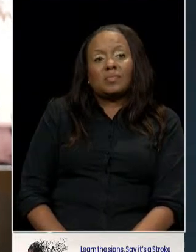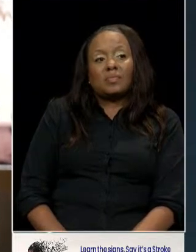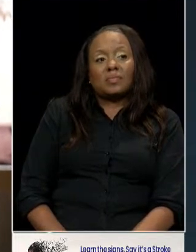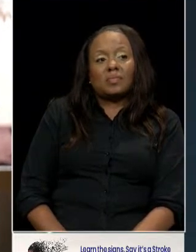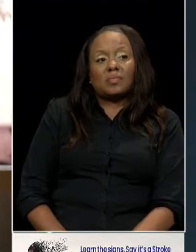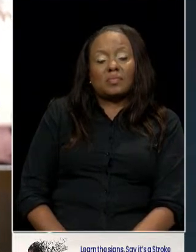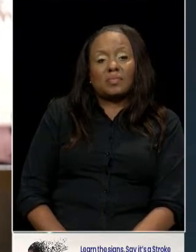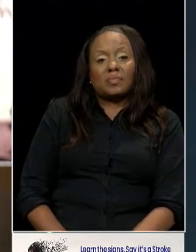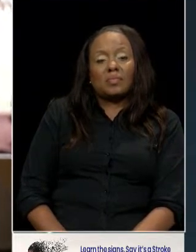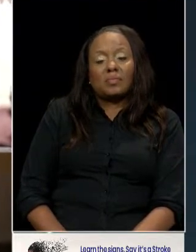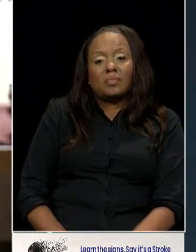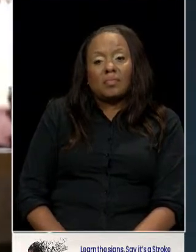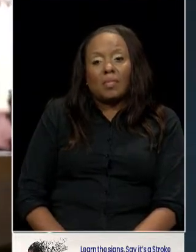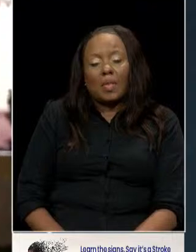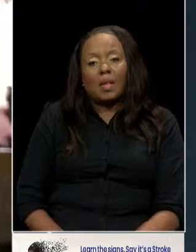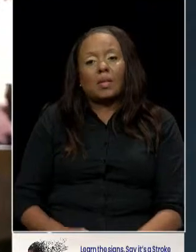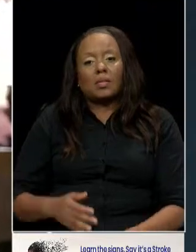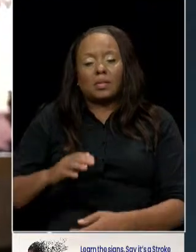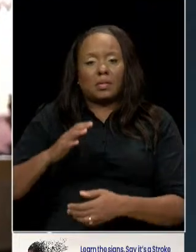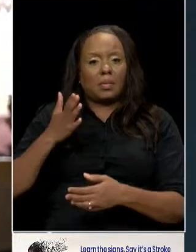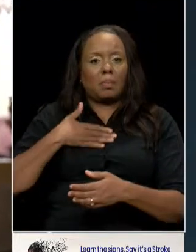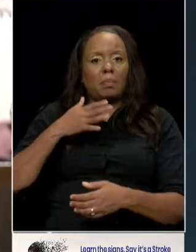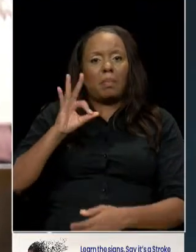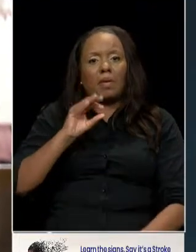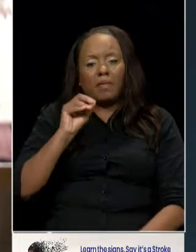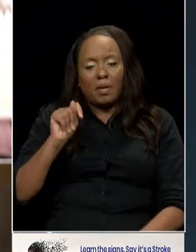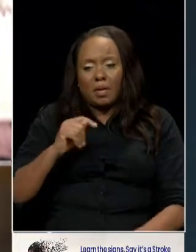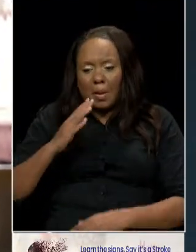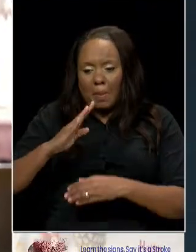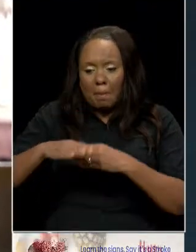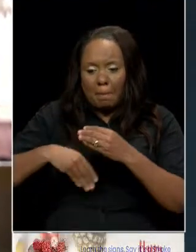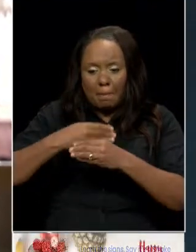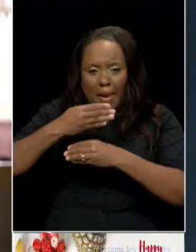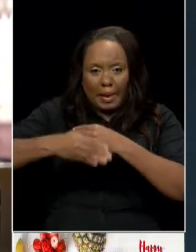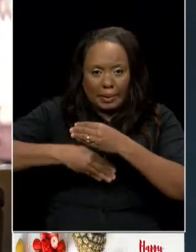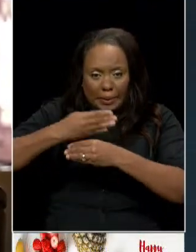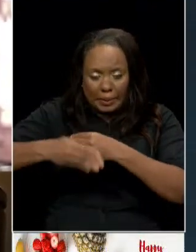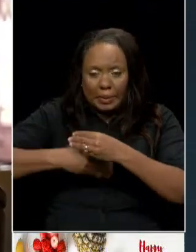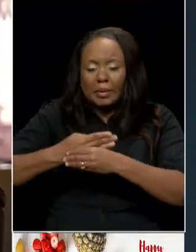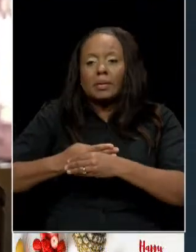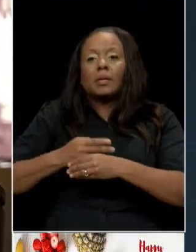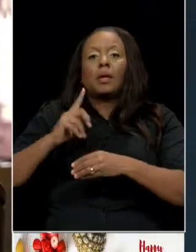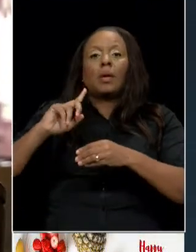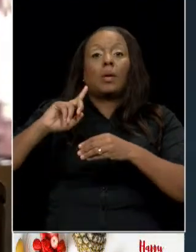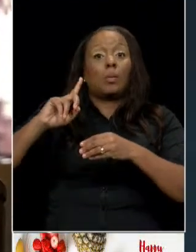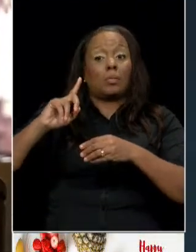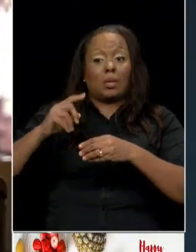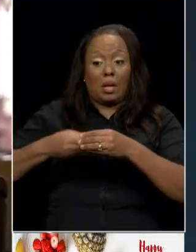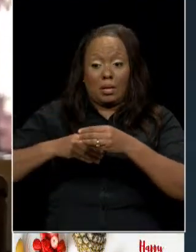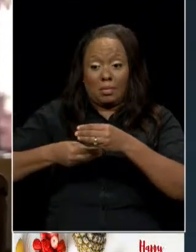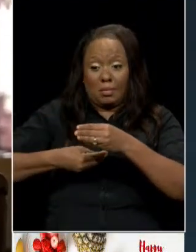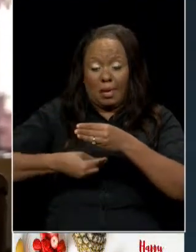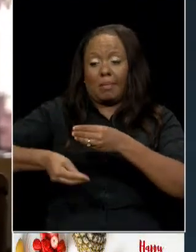she changed the dressing. She changed the dressing on the foot. And when she took the dressing off,